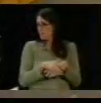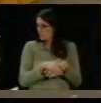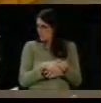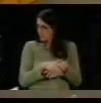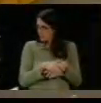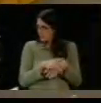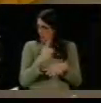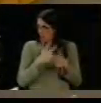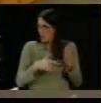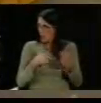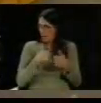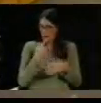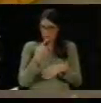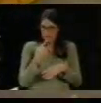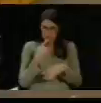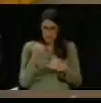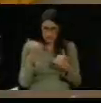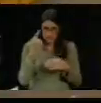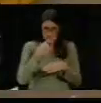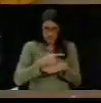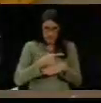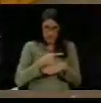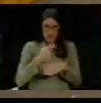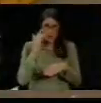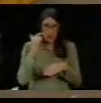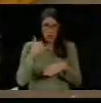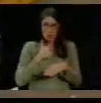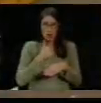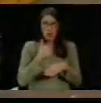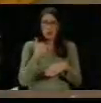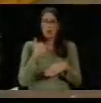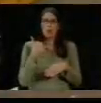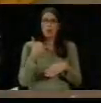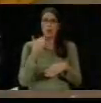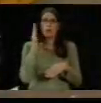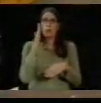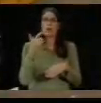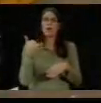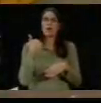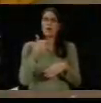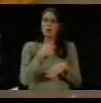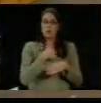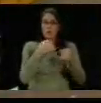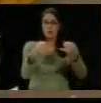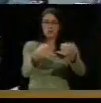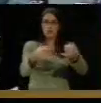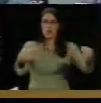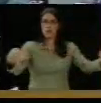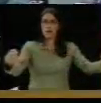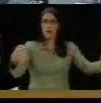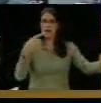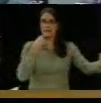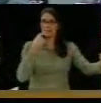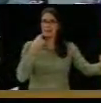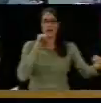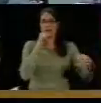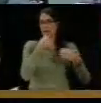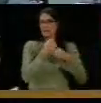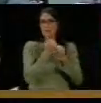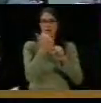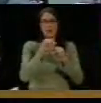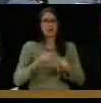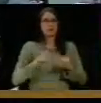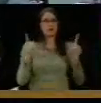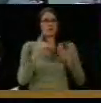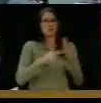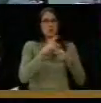What I'm saying here today, are we going to draw the line and say it makes no difference what kind of lawsuit is